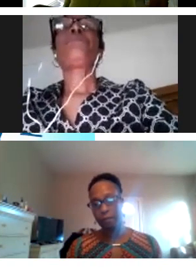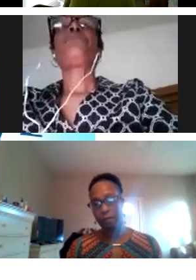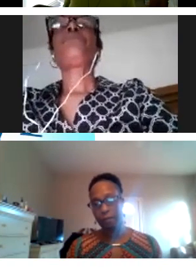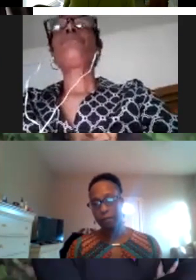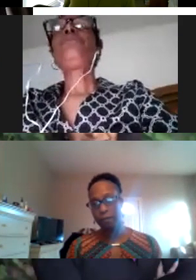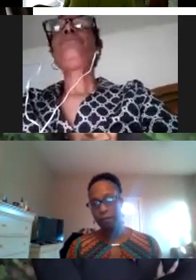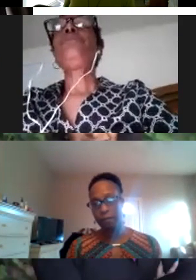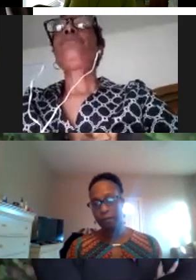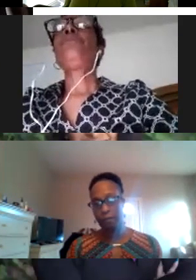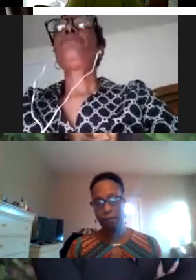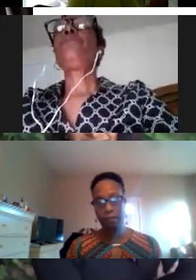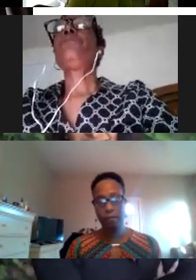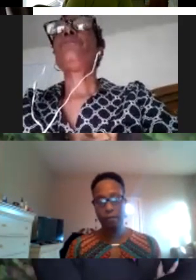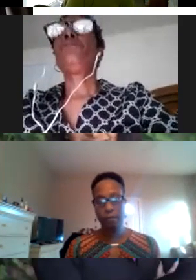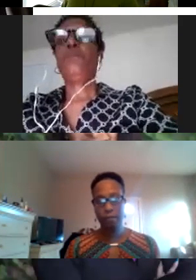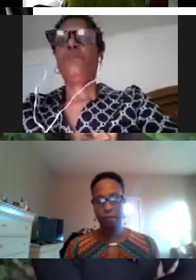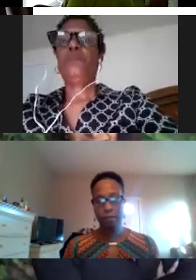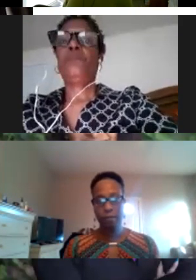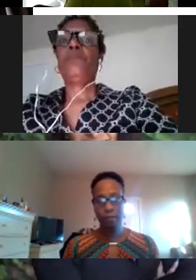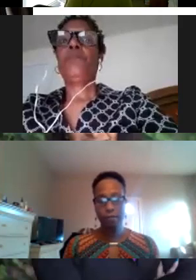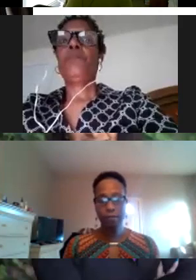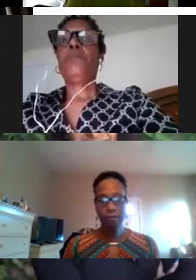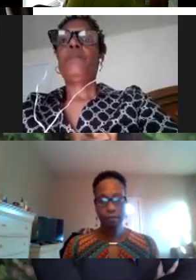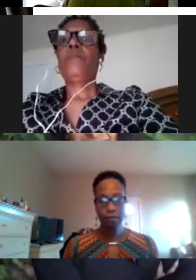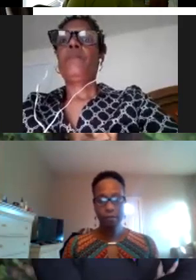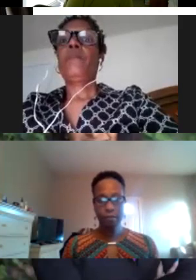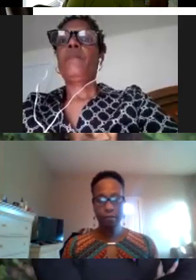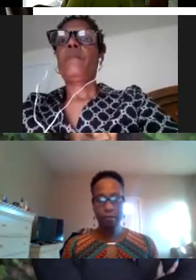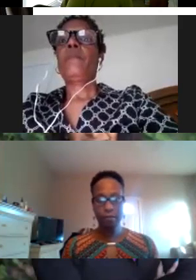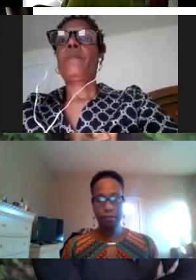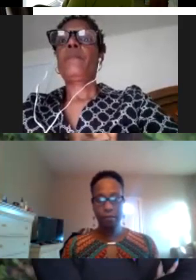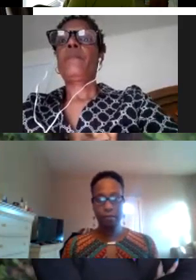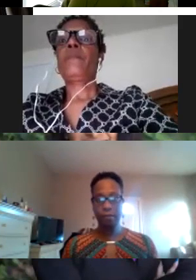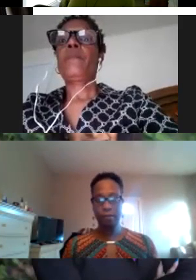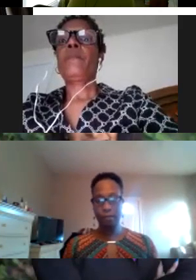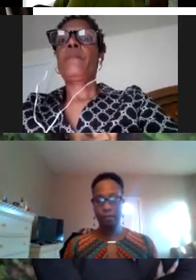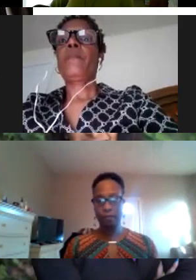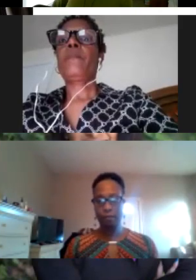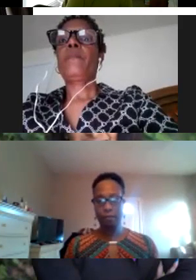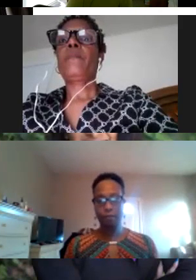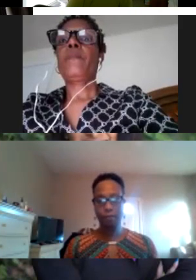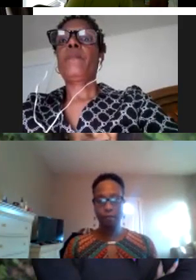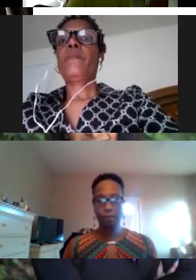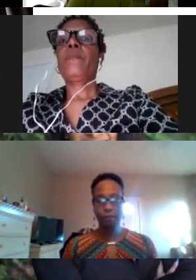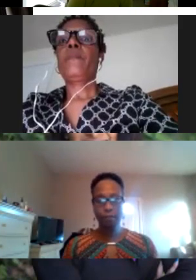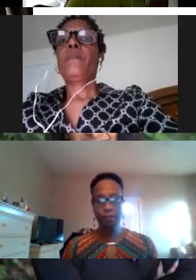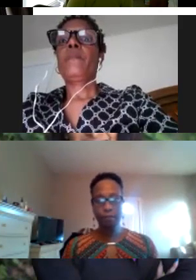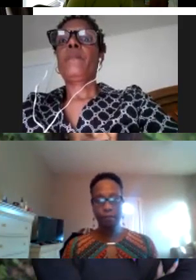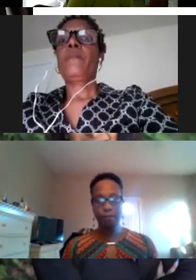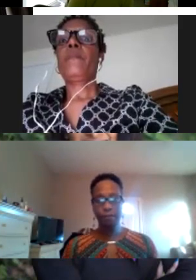going. Our presenters today are going to be Tanya Pradia from Texas, Roxanne